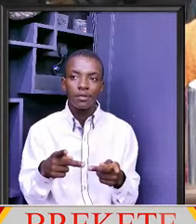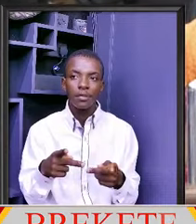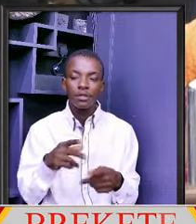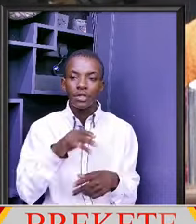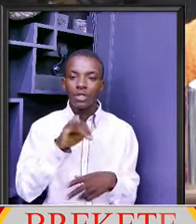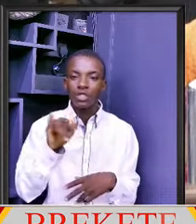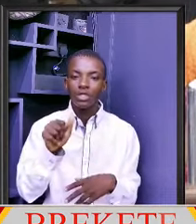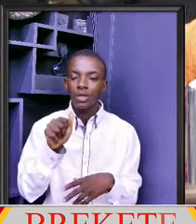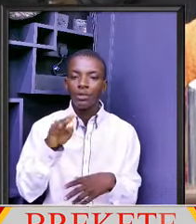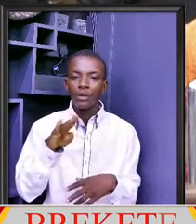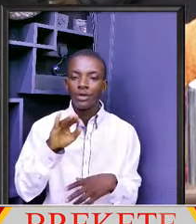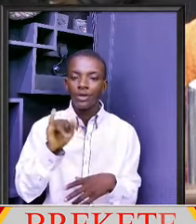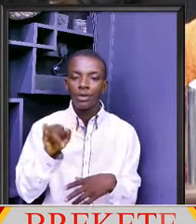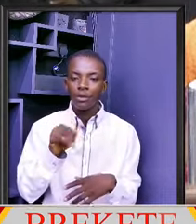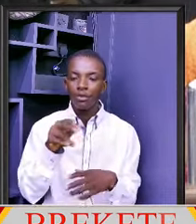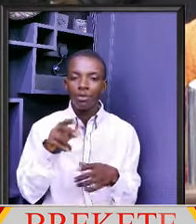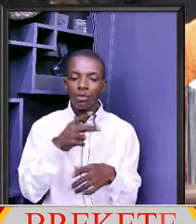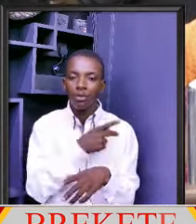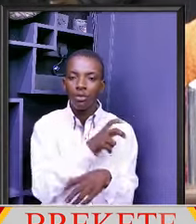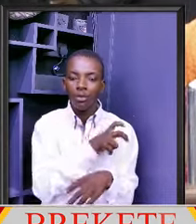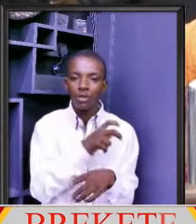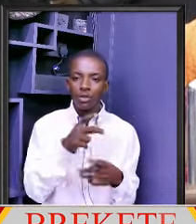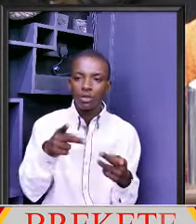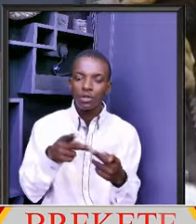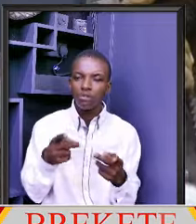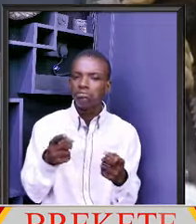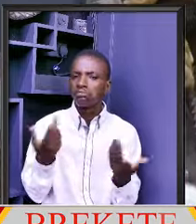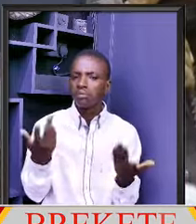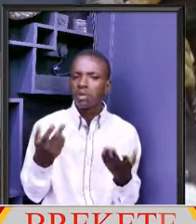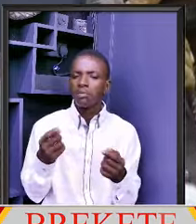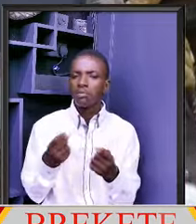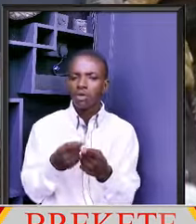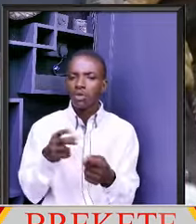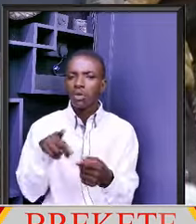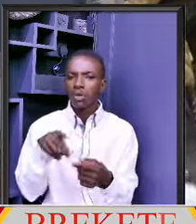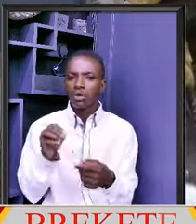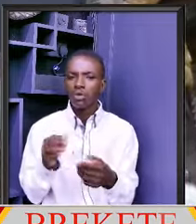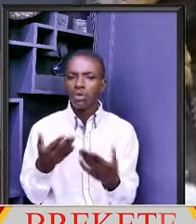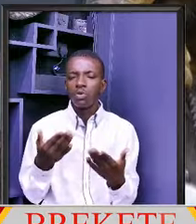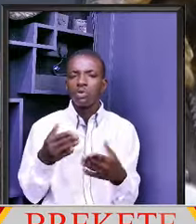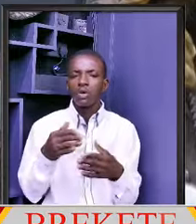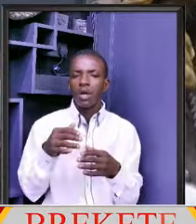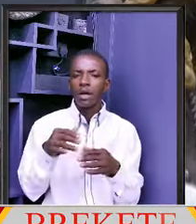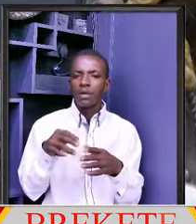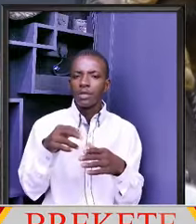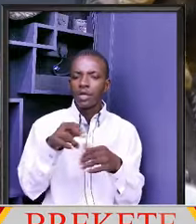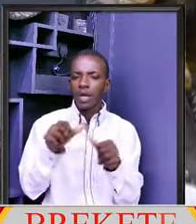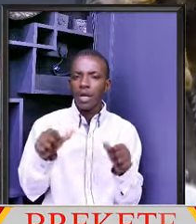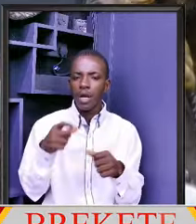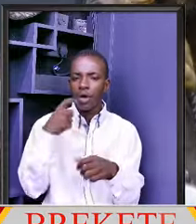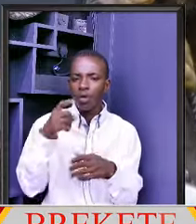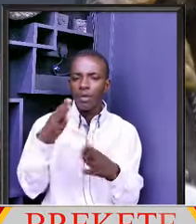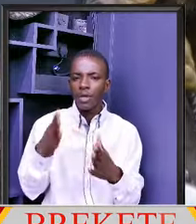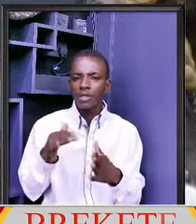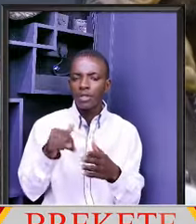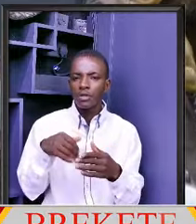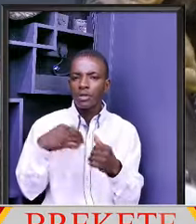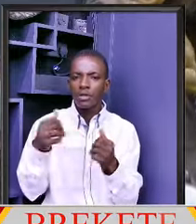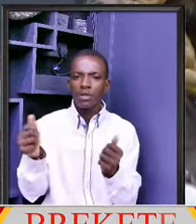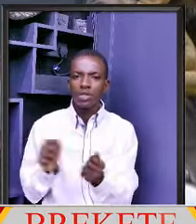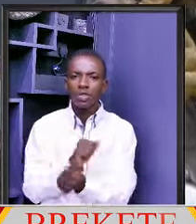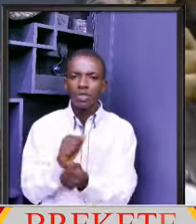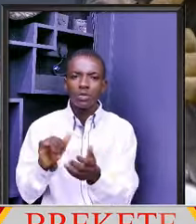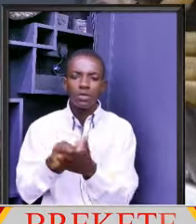Jabi police station there. We stood there, I met with the DPO, we followed the area commander. He brought people, we went and break that